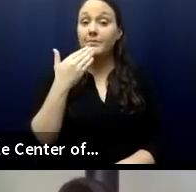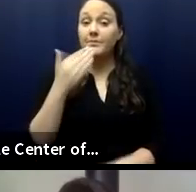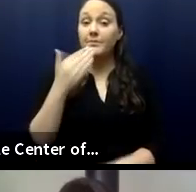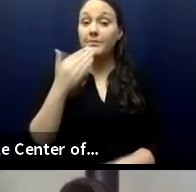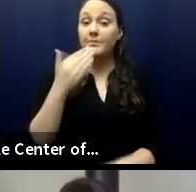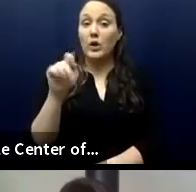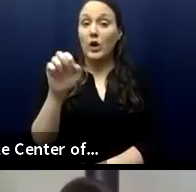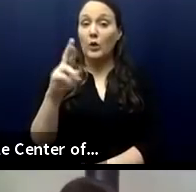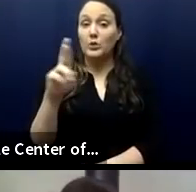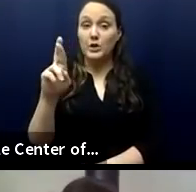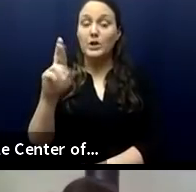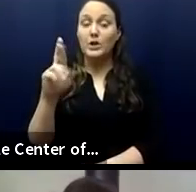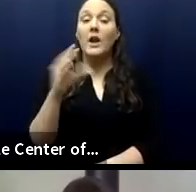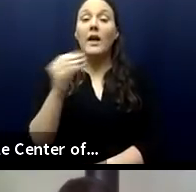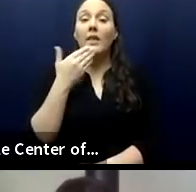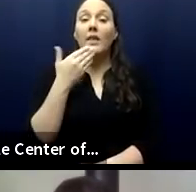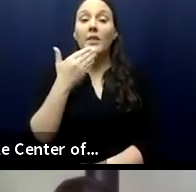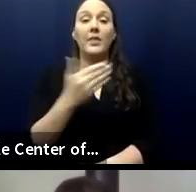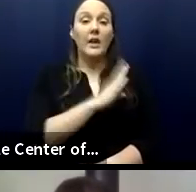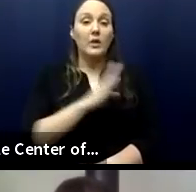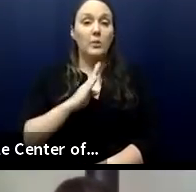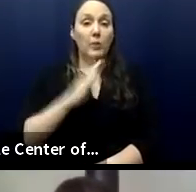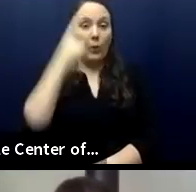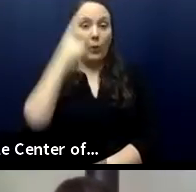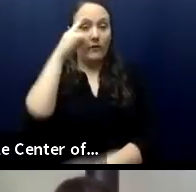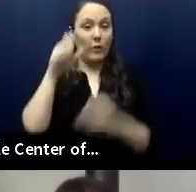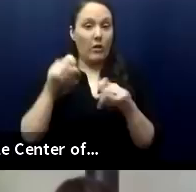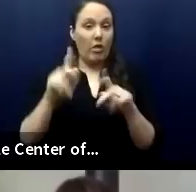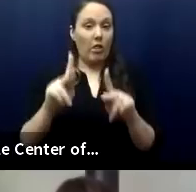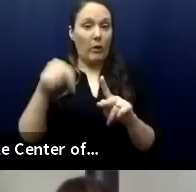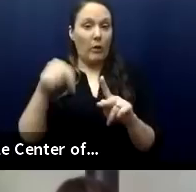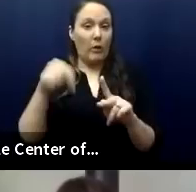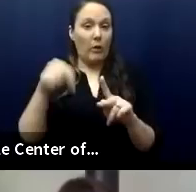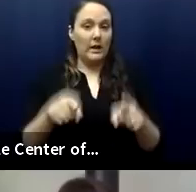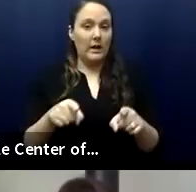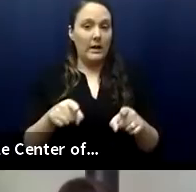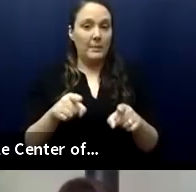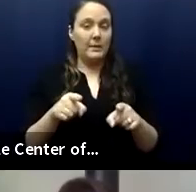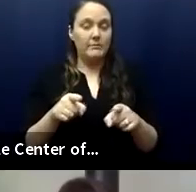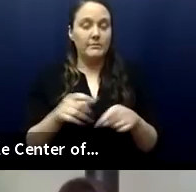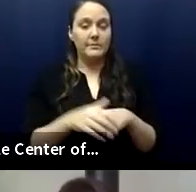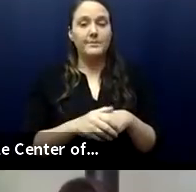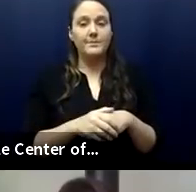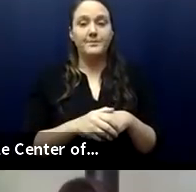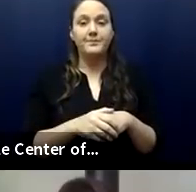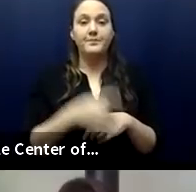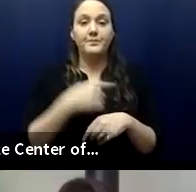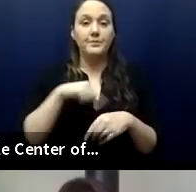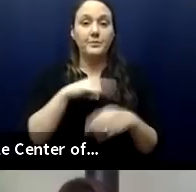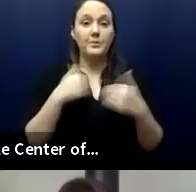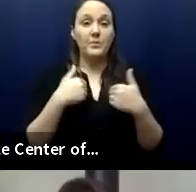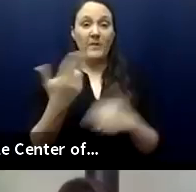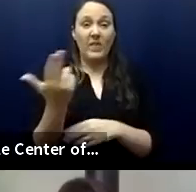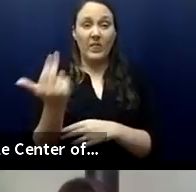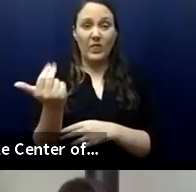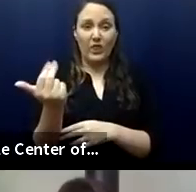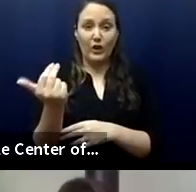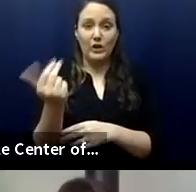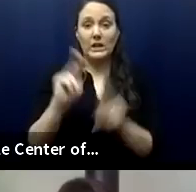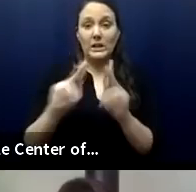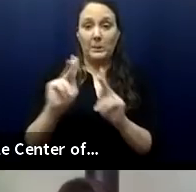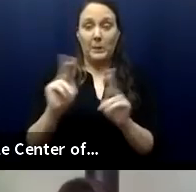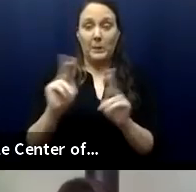And thank the board for allowing this to happen. We have 13 people that are